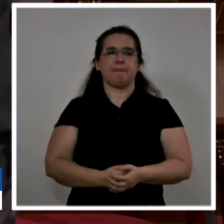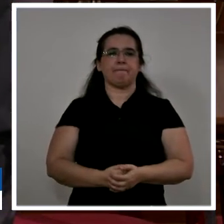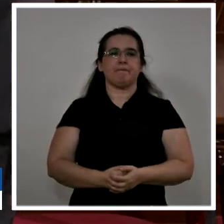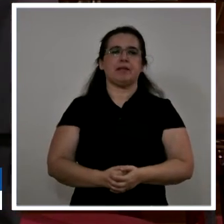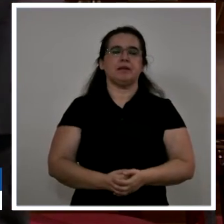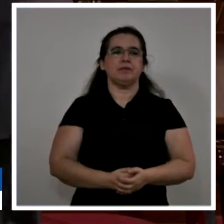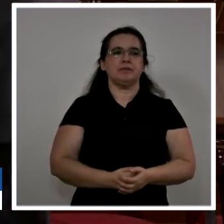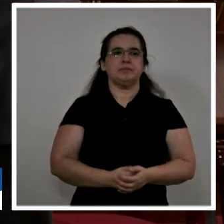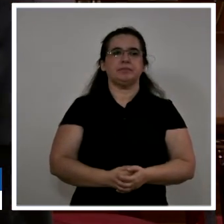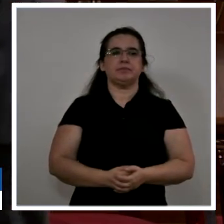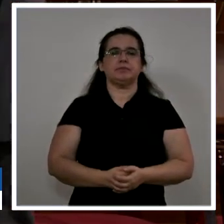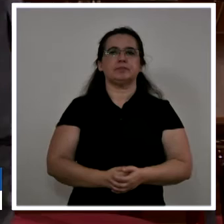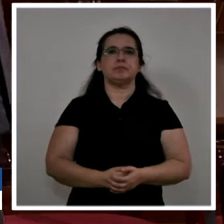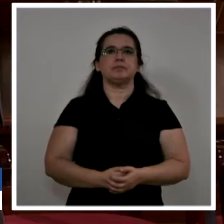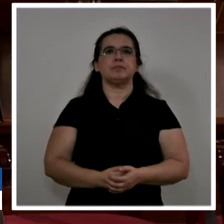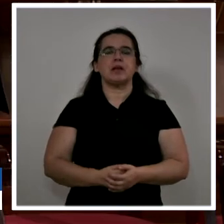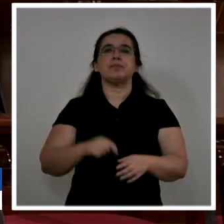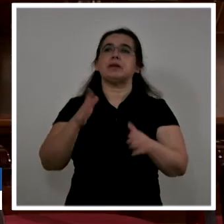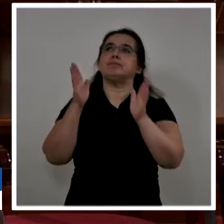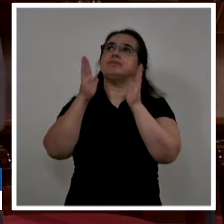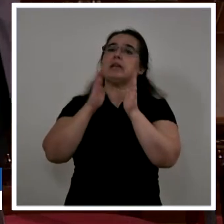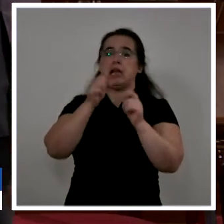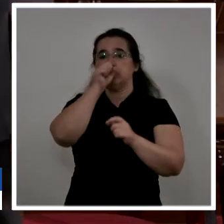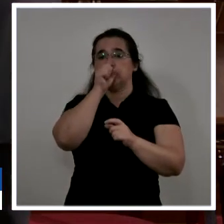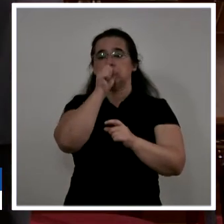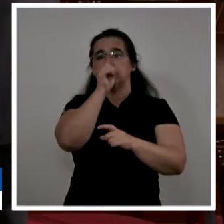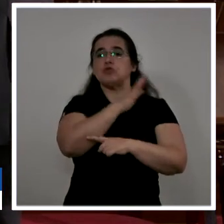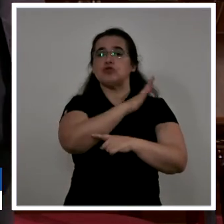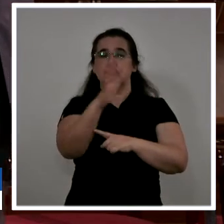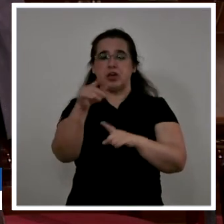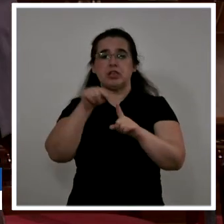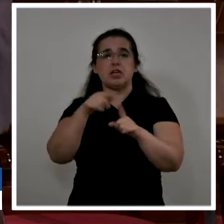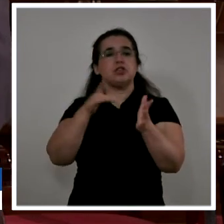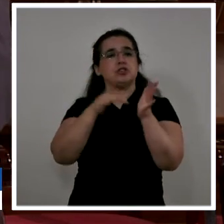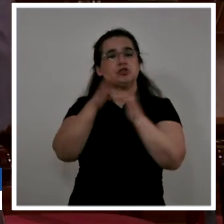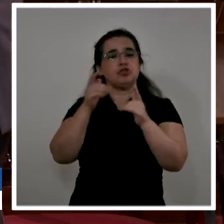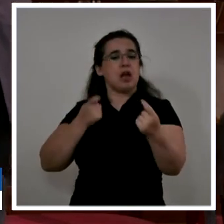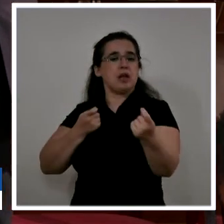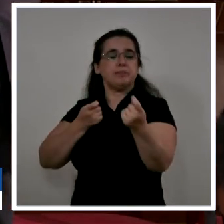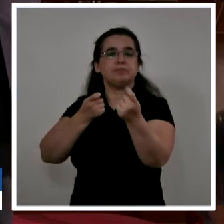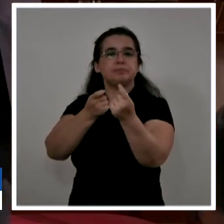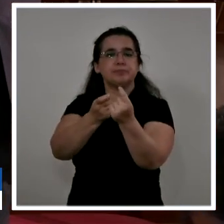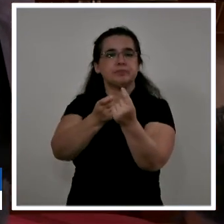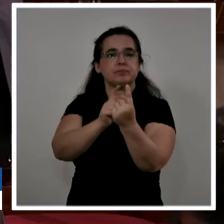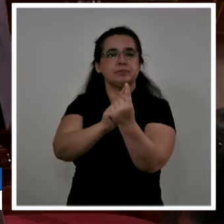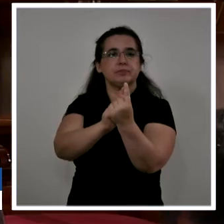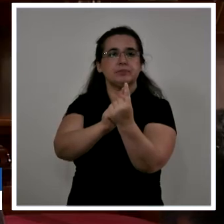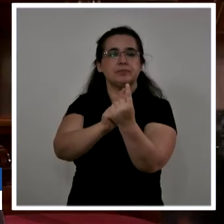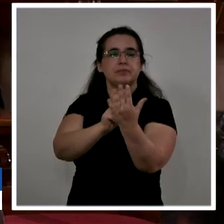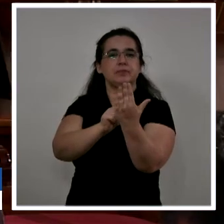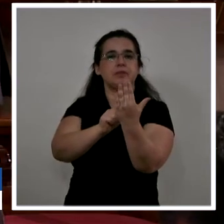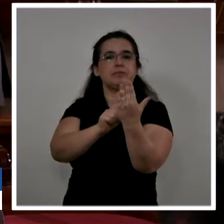the garden, à medida que se aproximavam do jardim, the disciples had marked the change that came over their master.